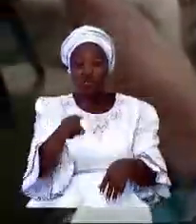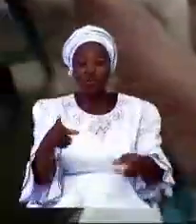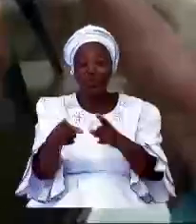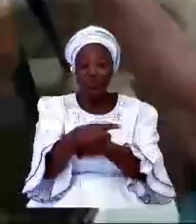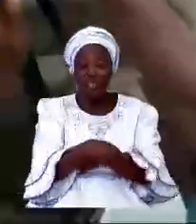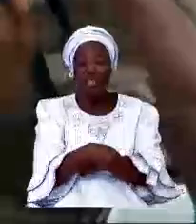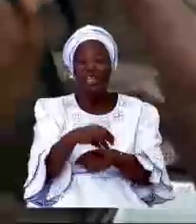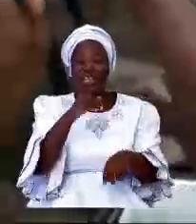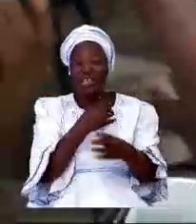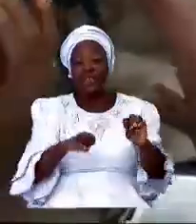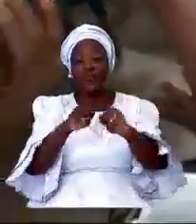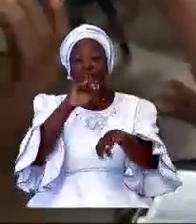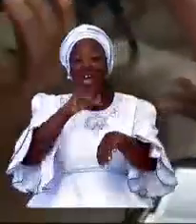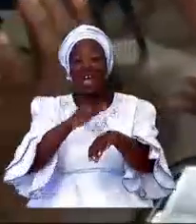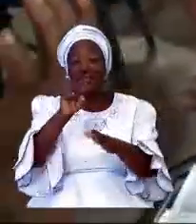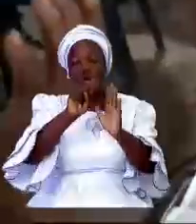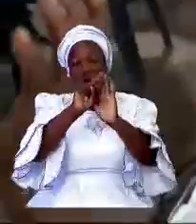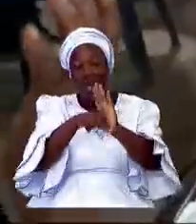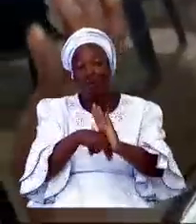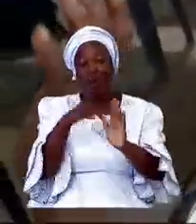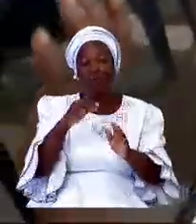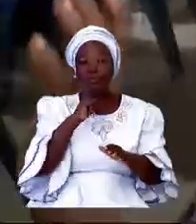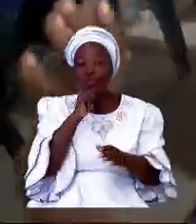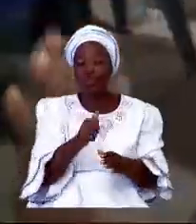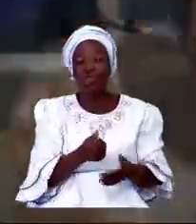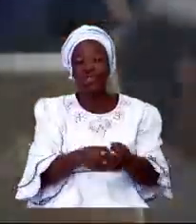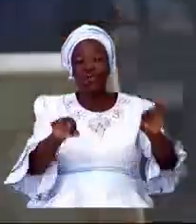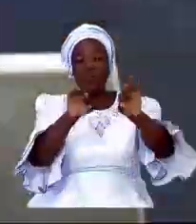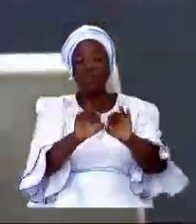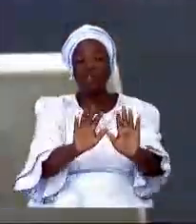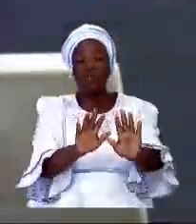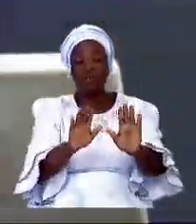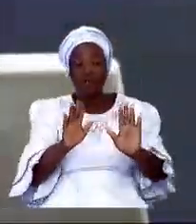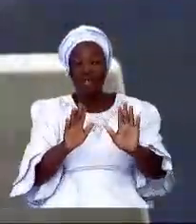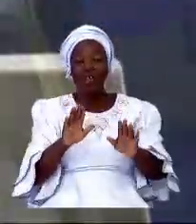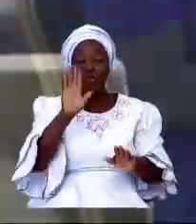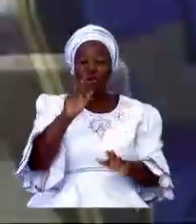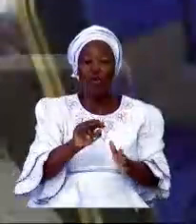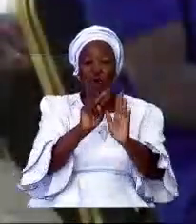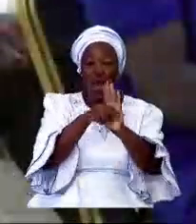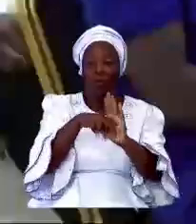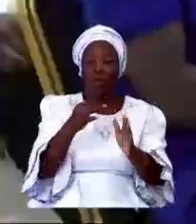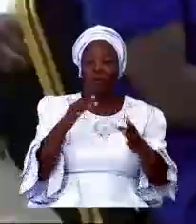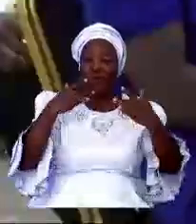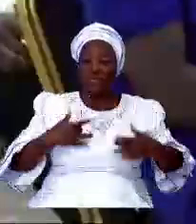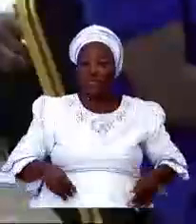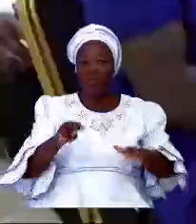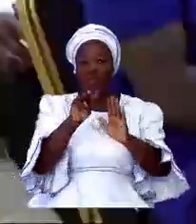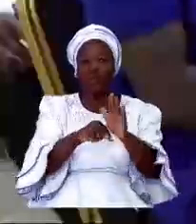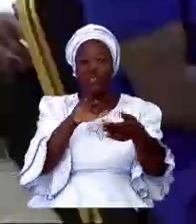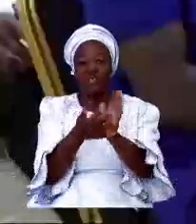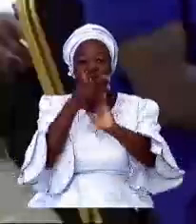you as the Lord touches you at your hour of unnecessary fear,